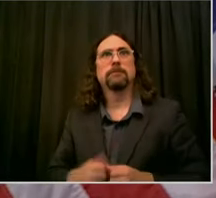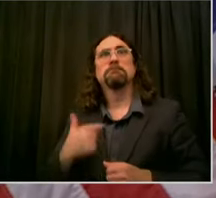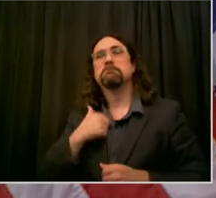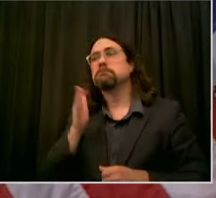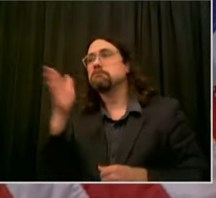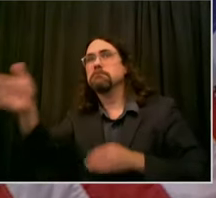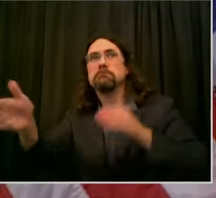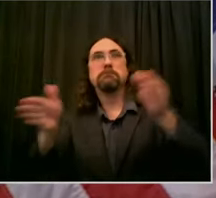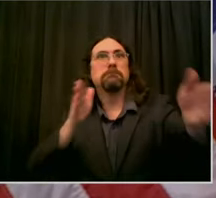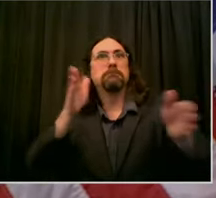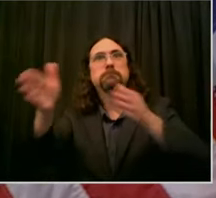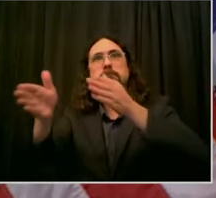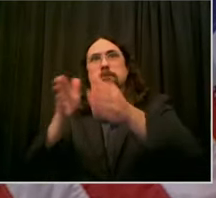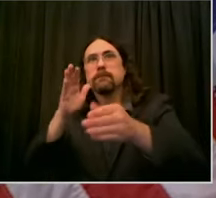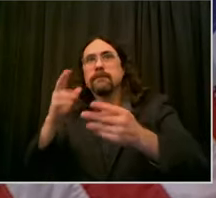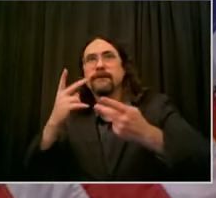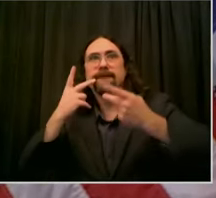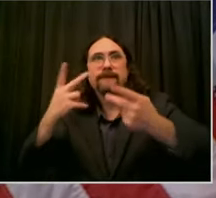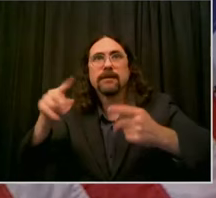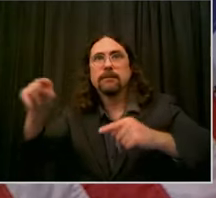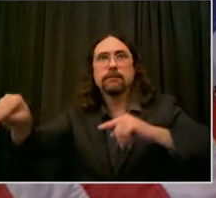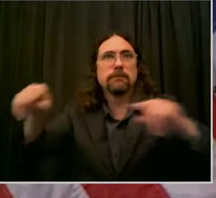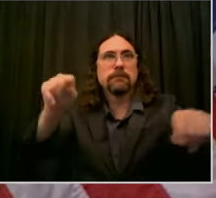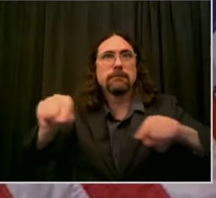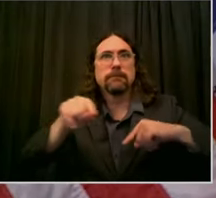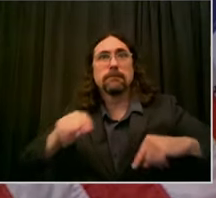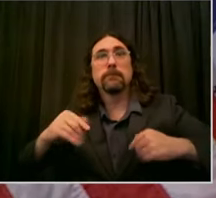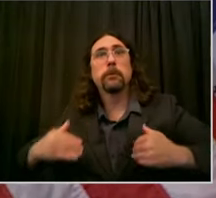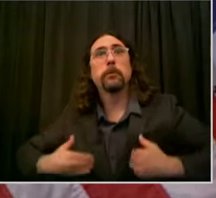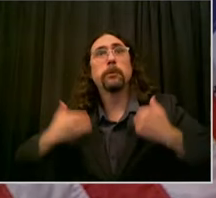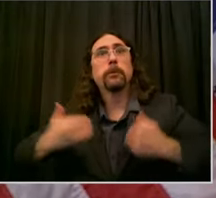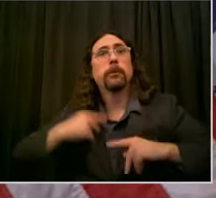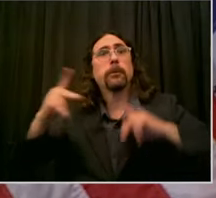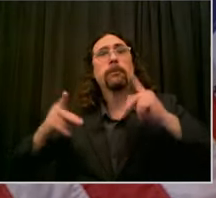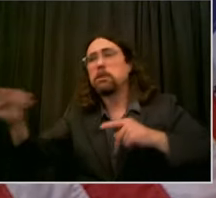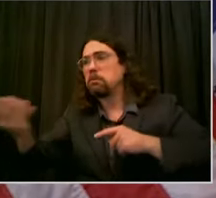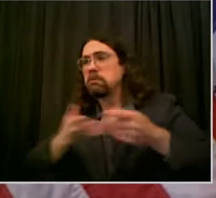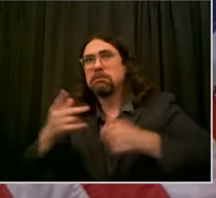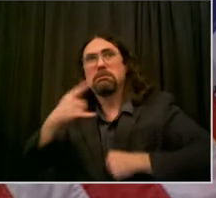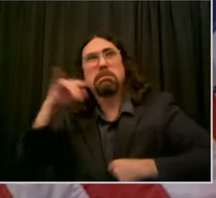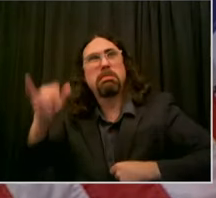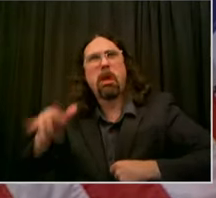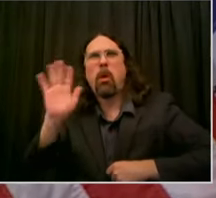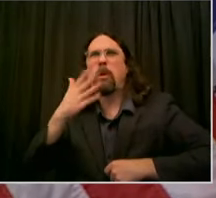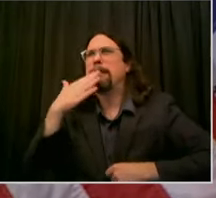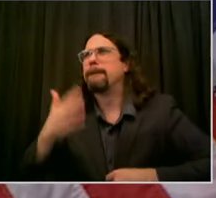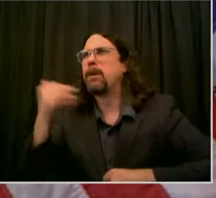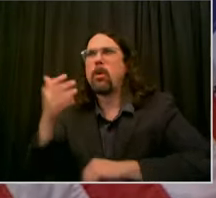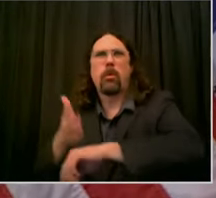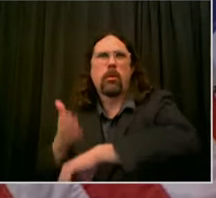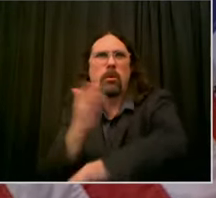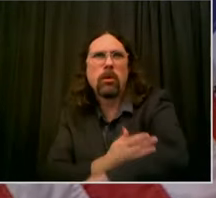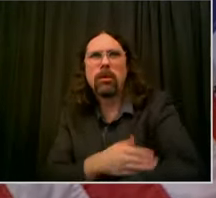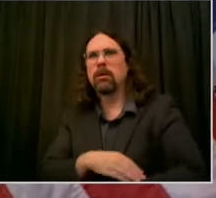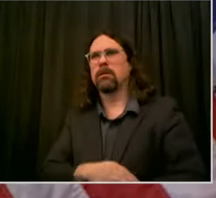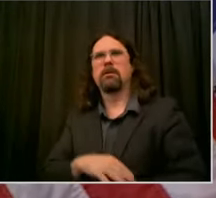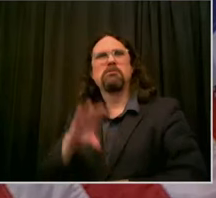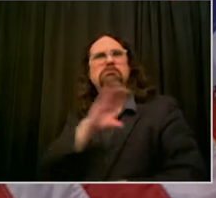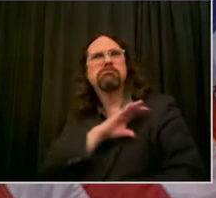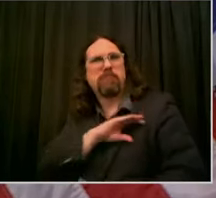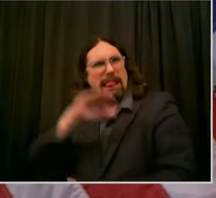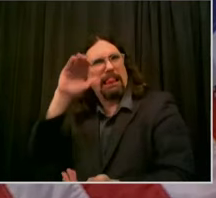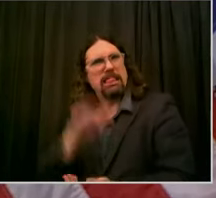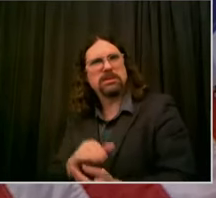all the time and frisked all the time. I've had people talk to me about the fact they can see that there's many fewer arrests, that arrest is not